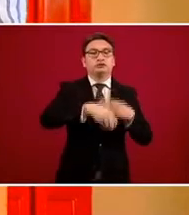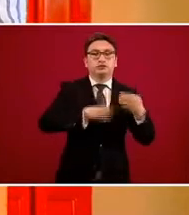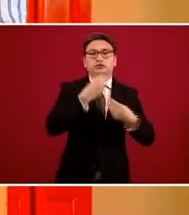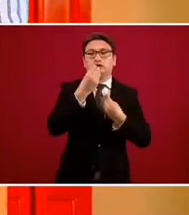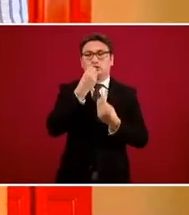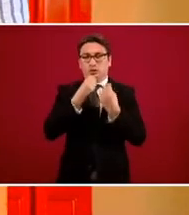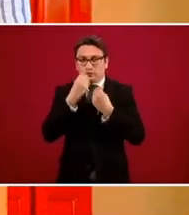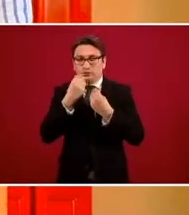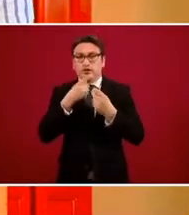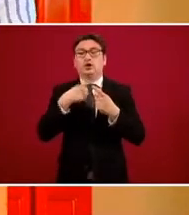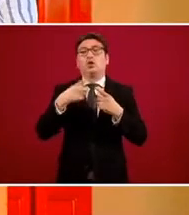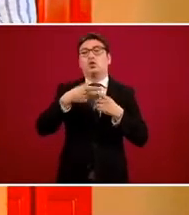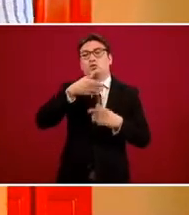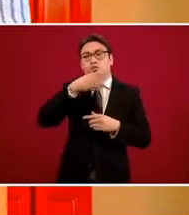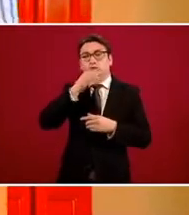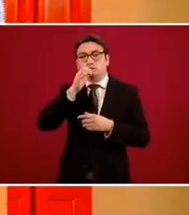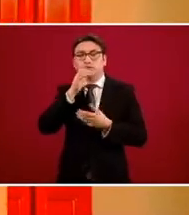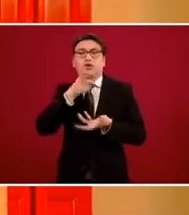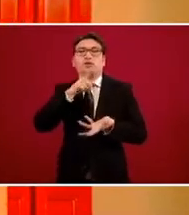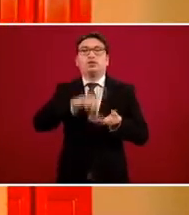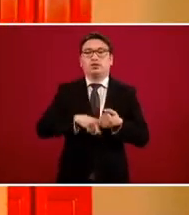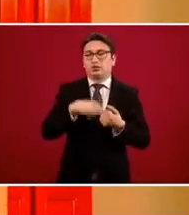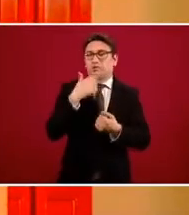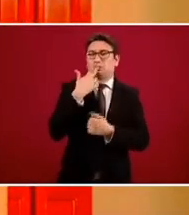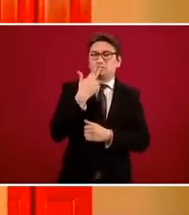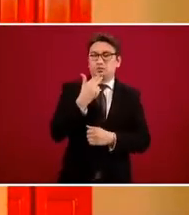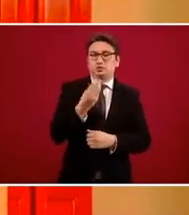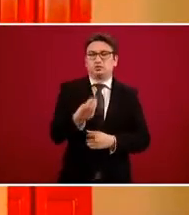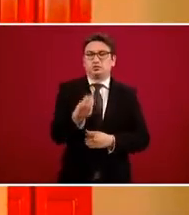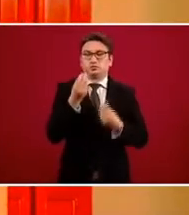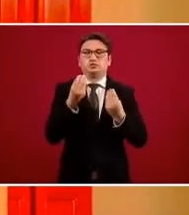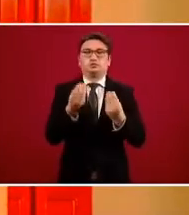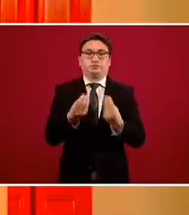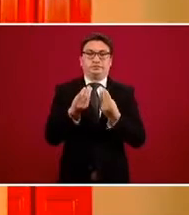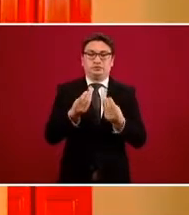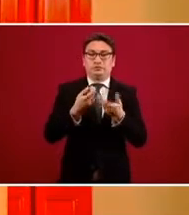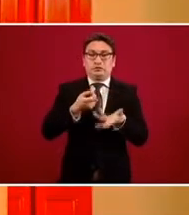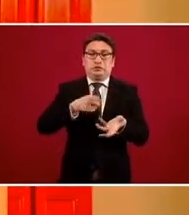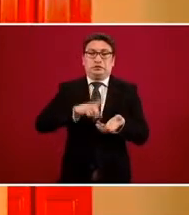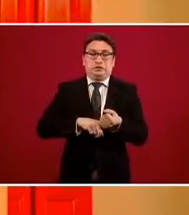of bad foods